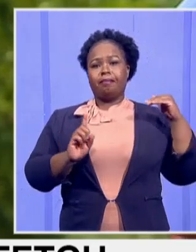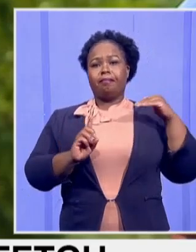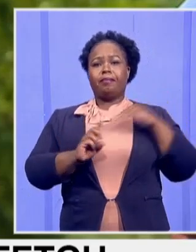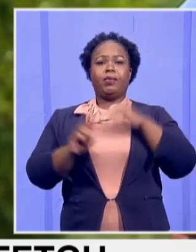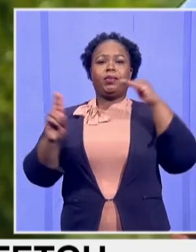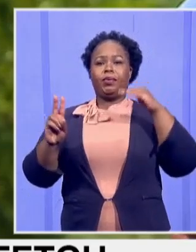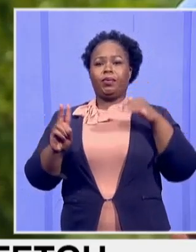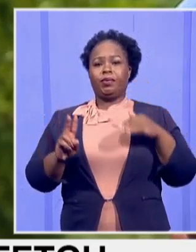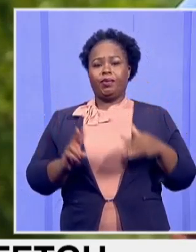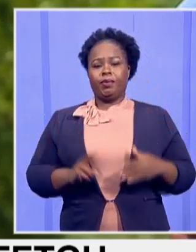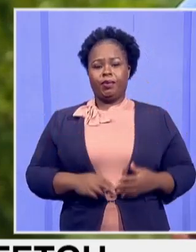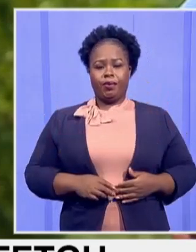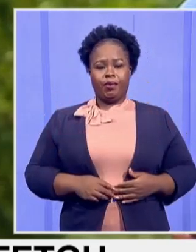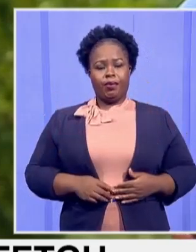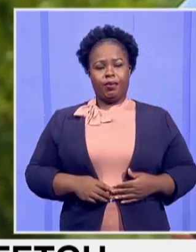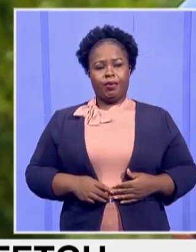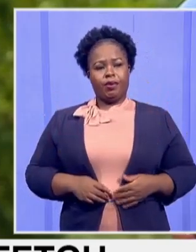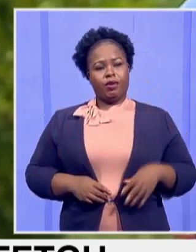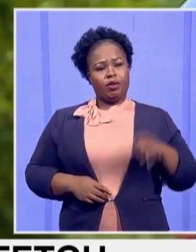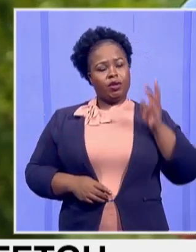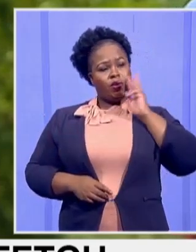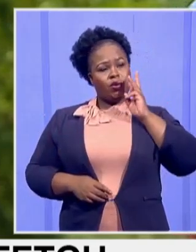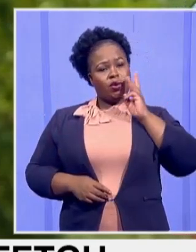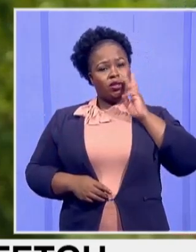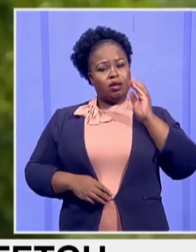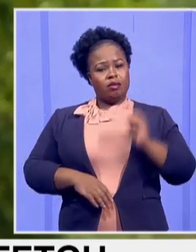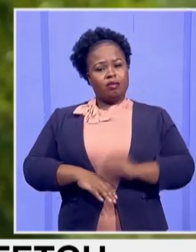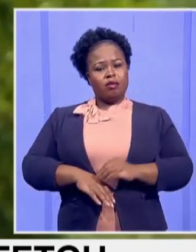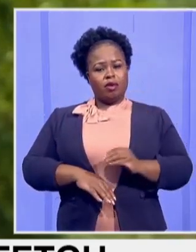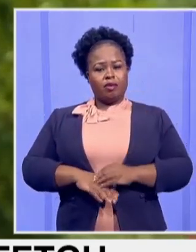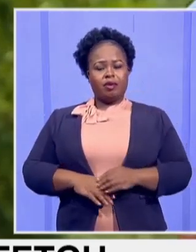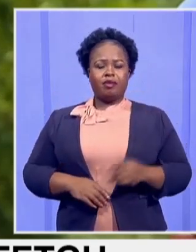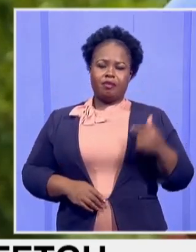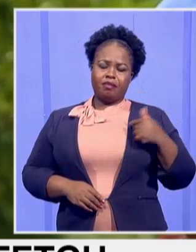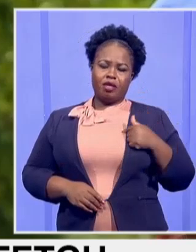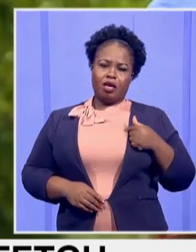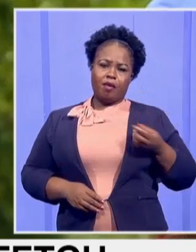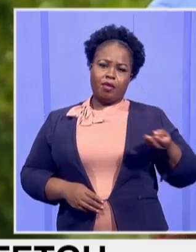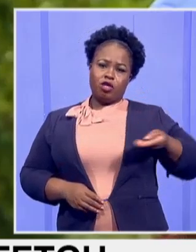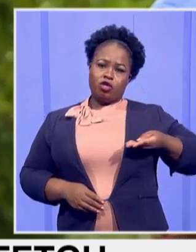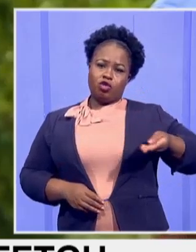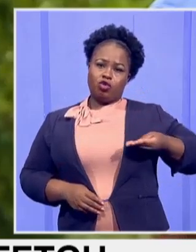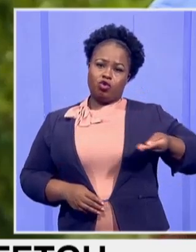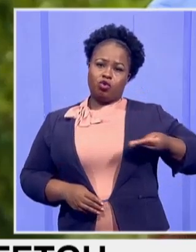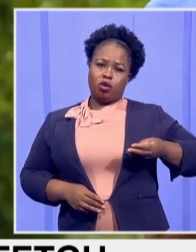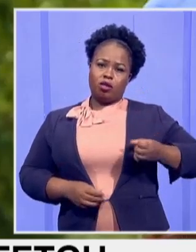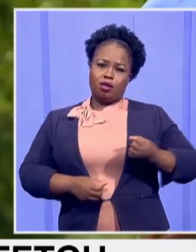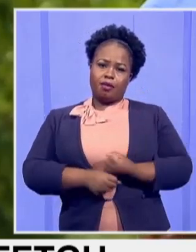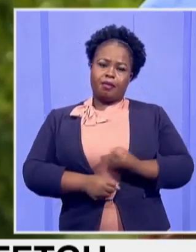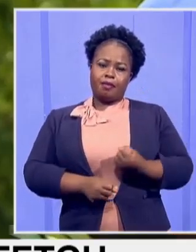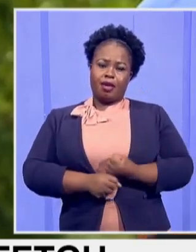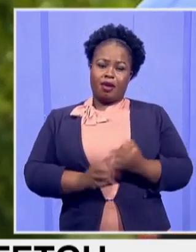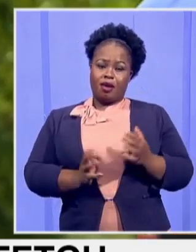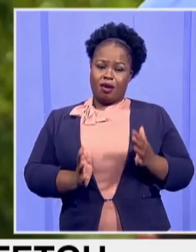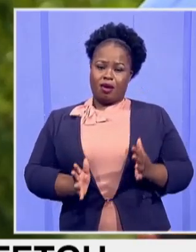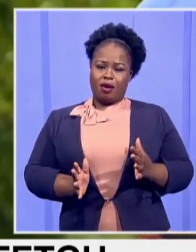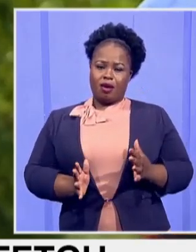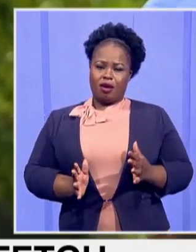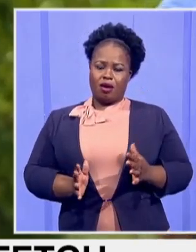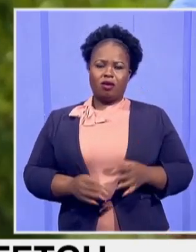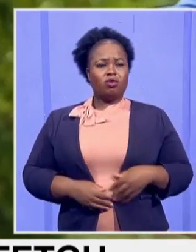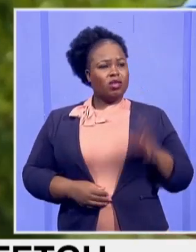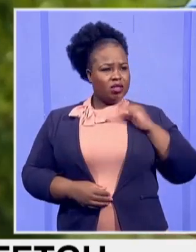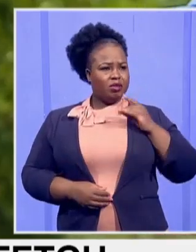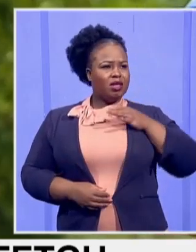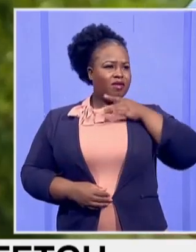The water problem for myself, I'm a soap maker, and we are. You can speak in Afrikaans,